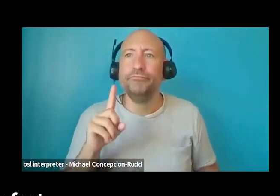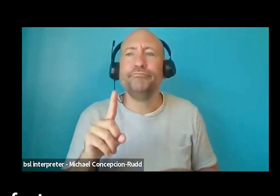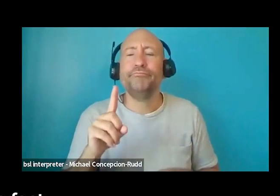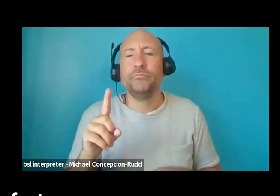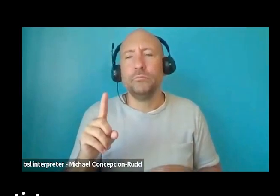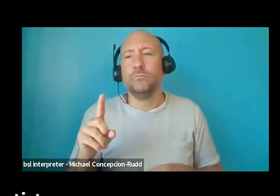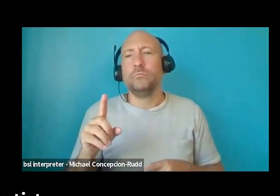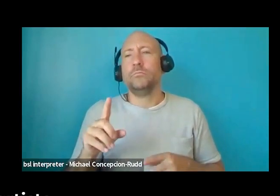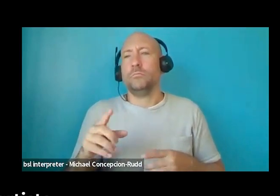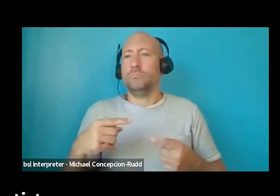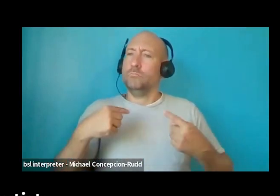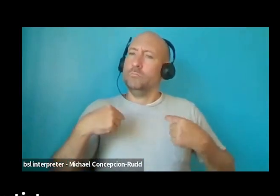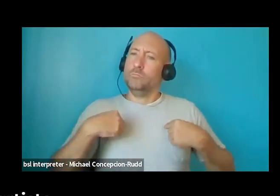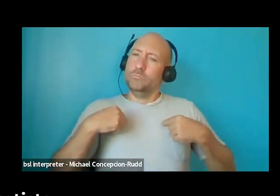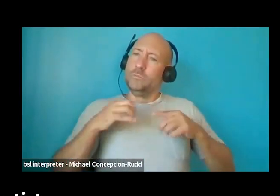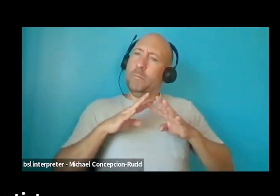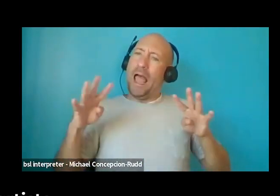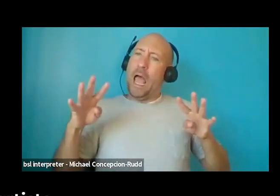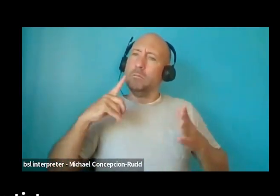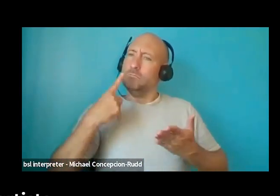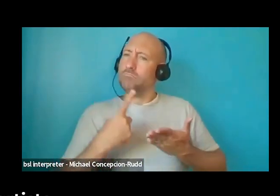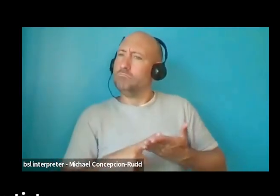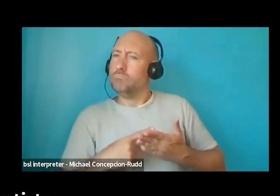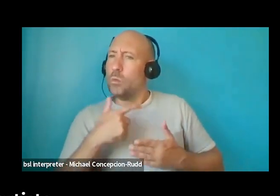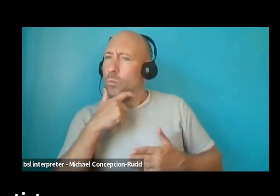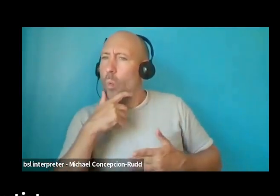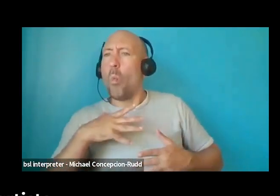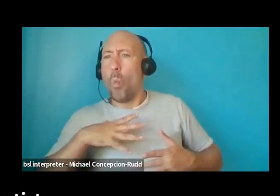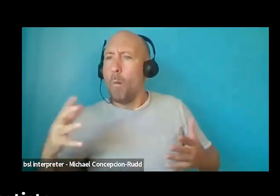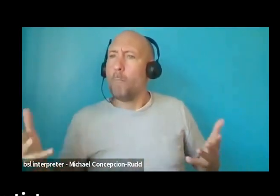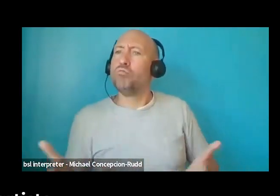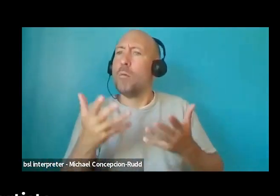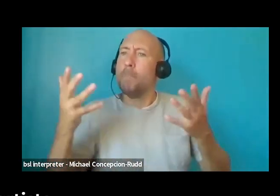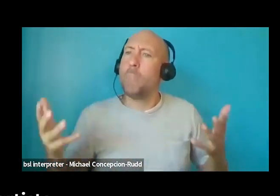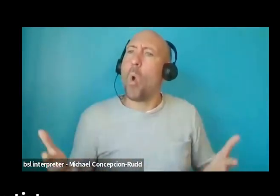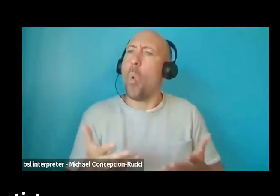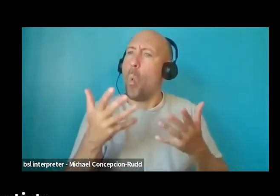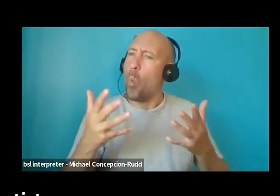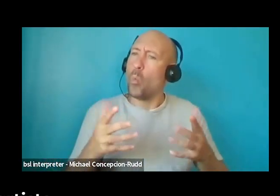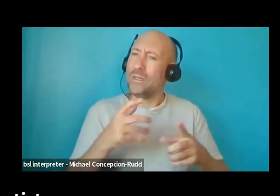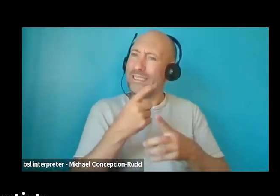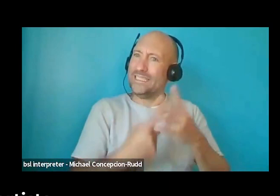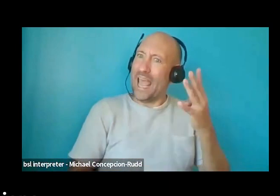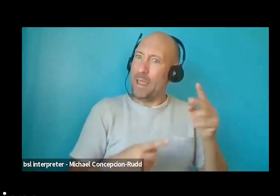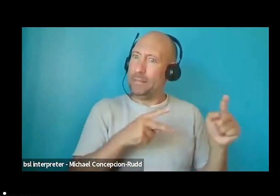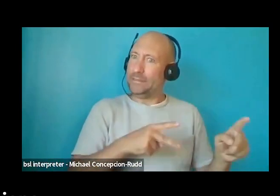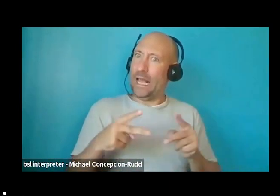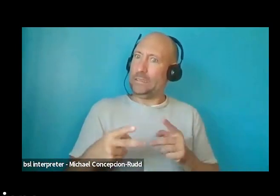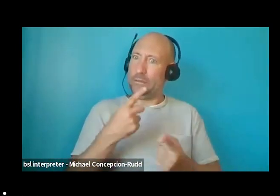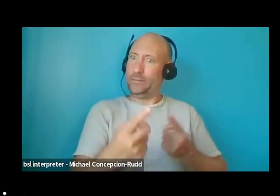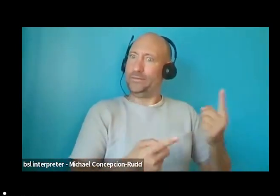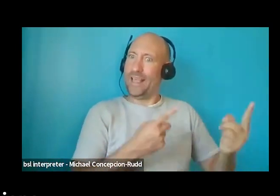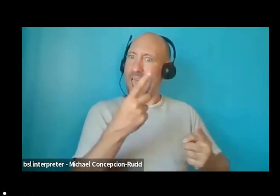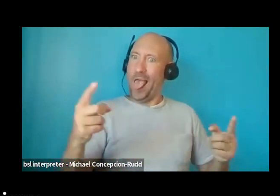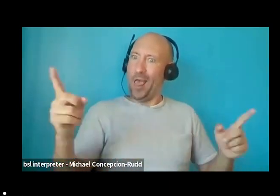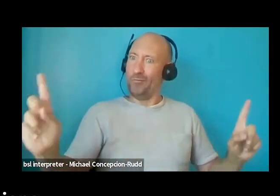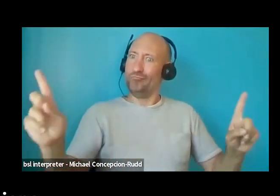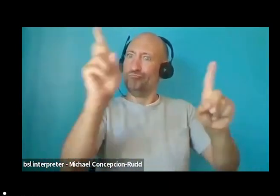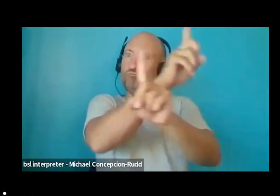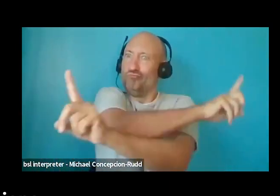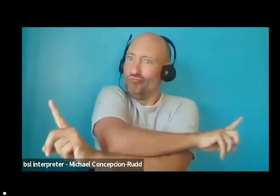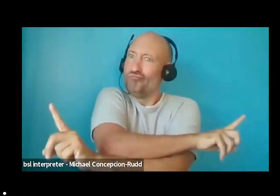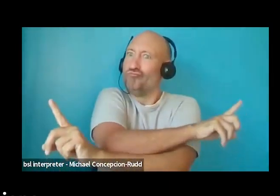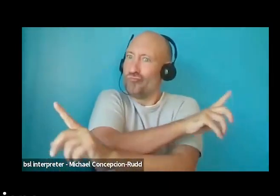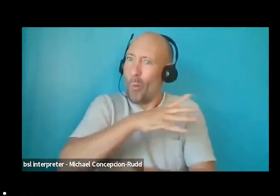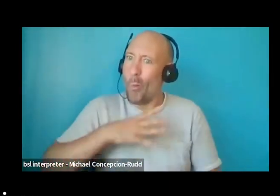of the artist residency is really to promote disabled dance artists traveling to the opposite country. So if we have